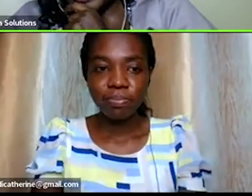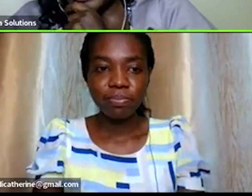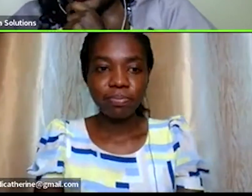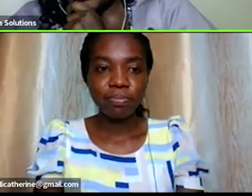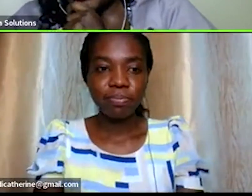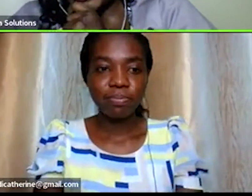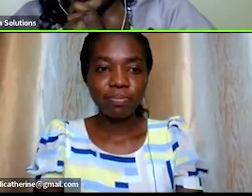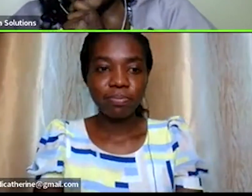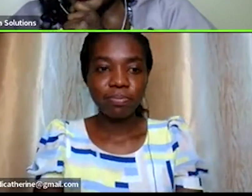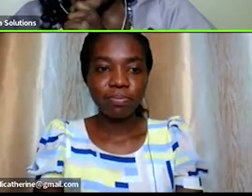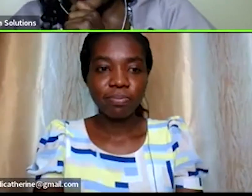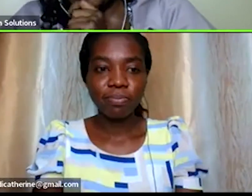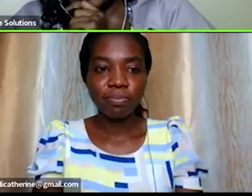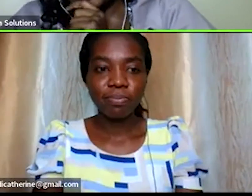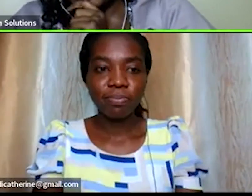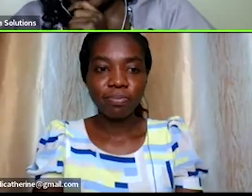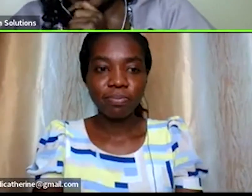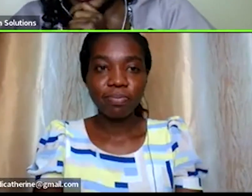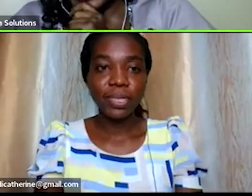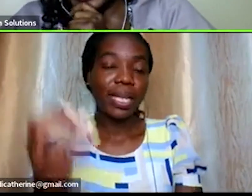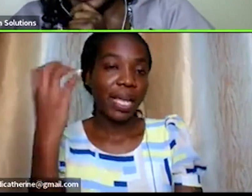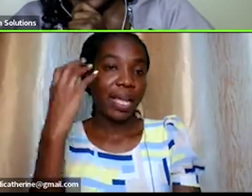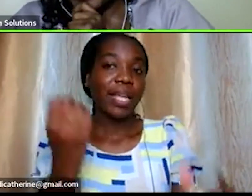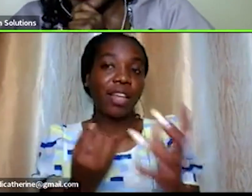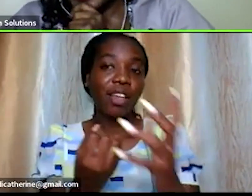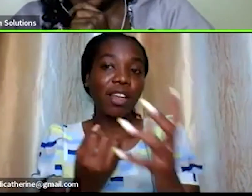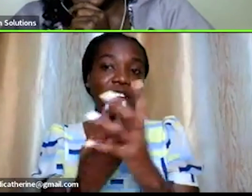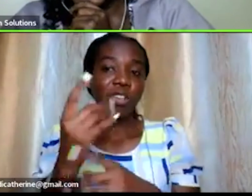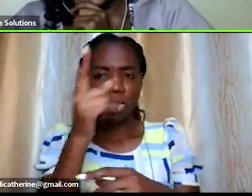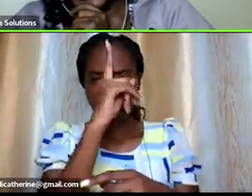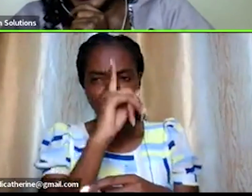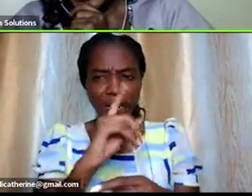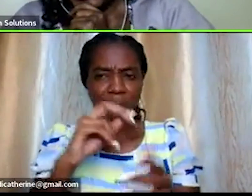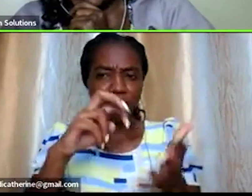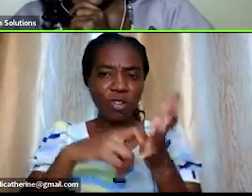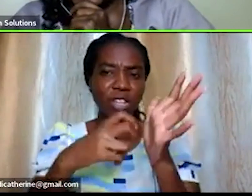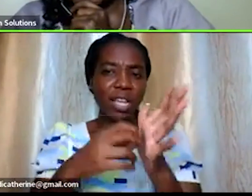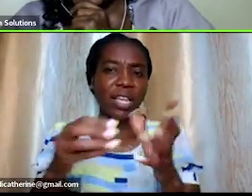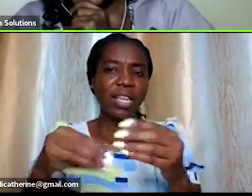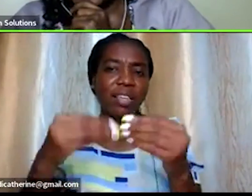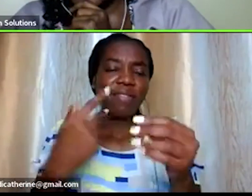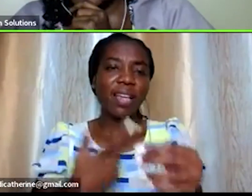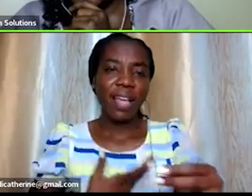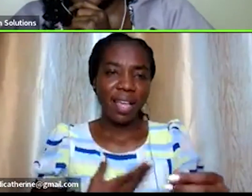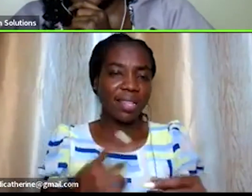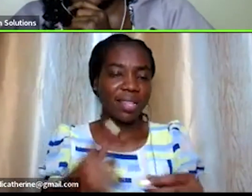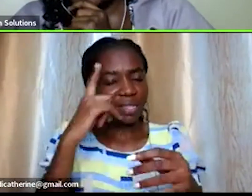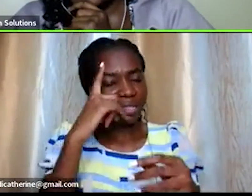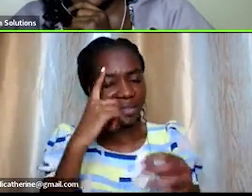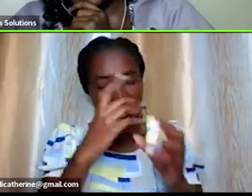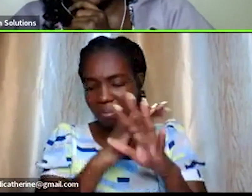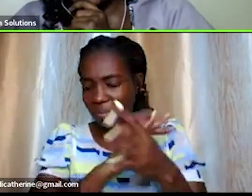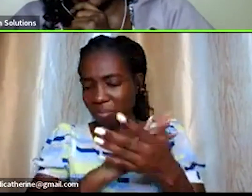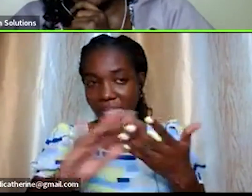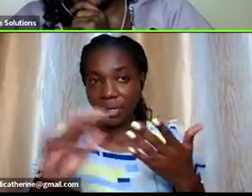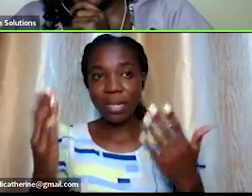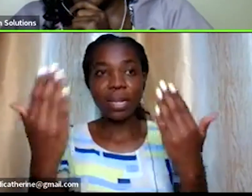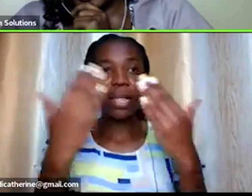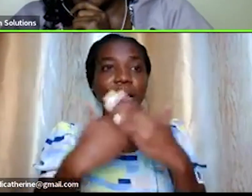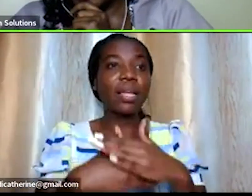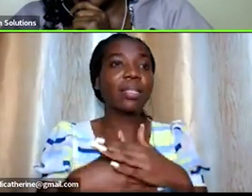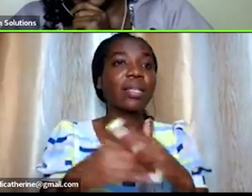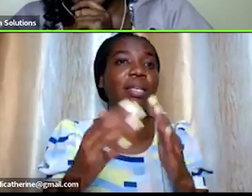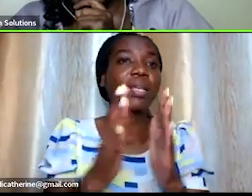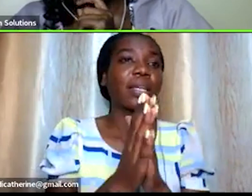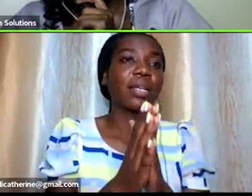So on a light note, should career growth be a serious project that gives us sleepless nights, or it's something that one should be enjoyable